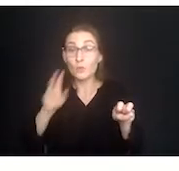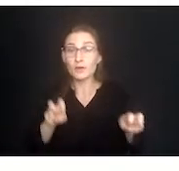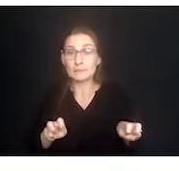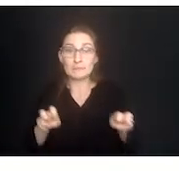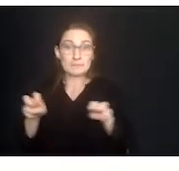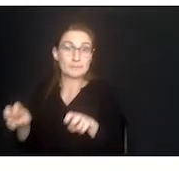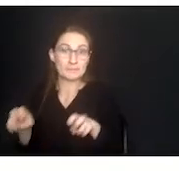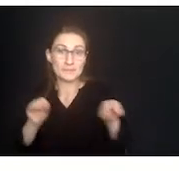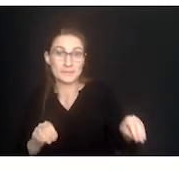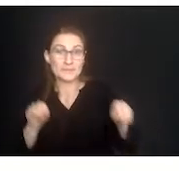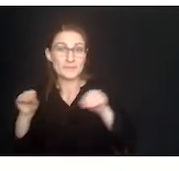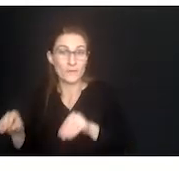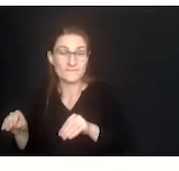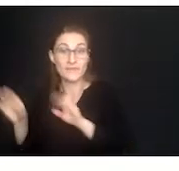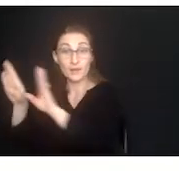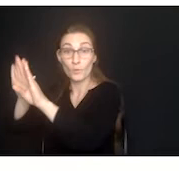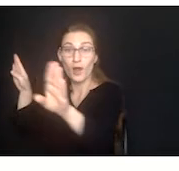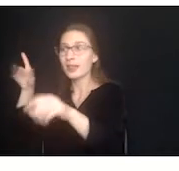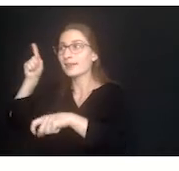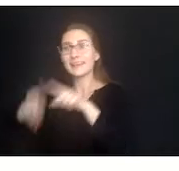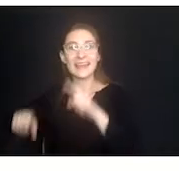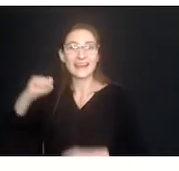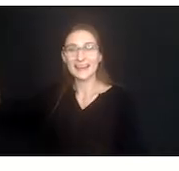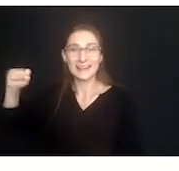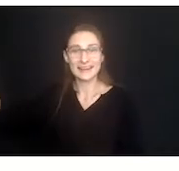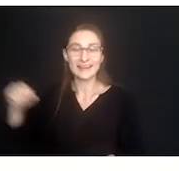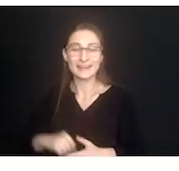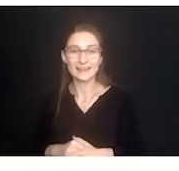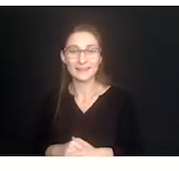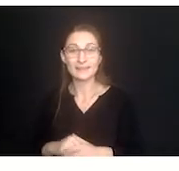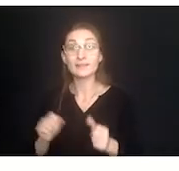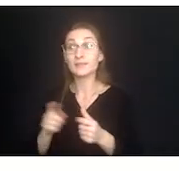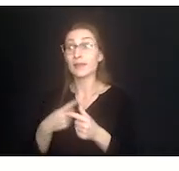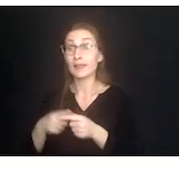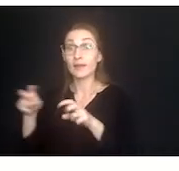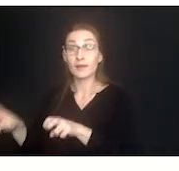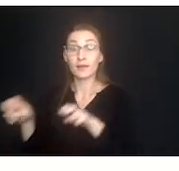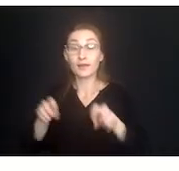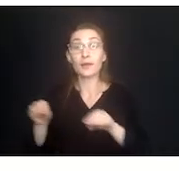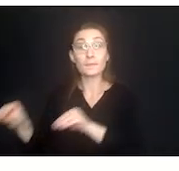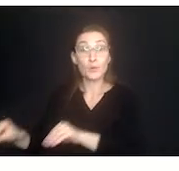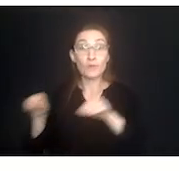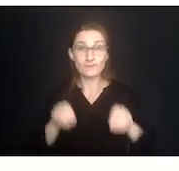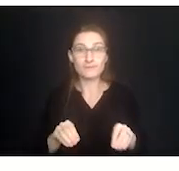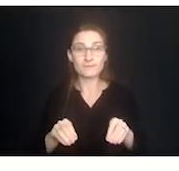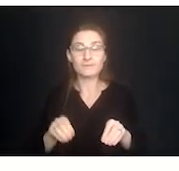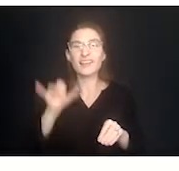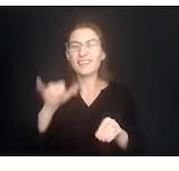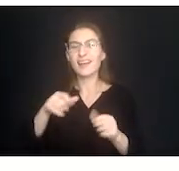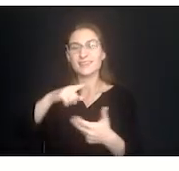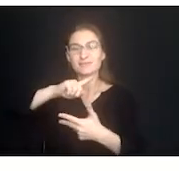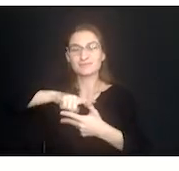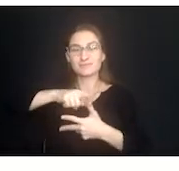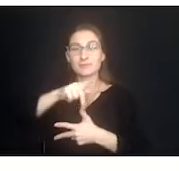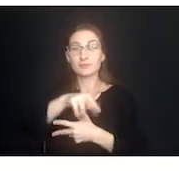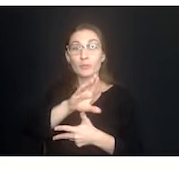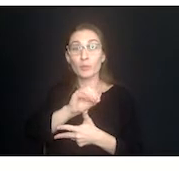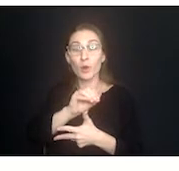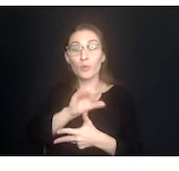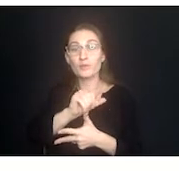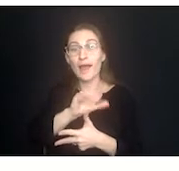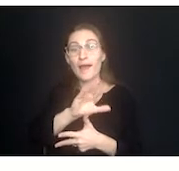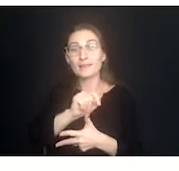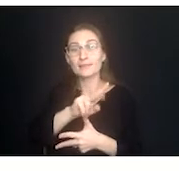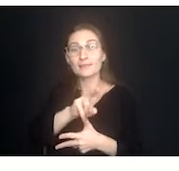few feet away from the wall so he couldn't hit it. We did this for a while, and then after a while moved it back and had no issues, but we were being